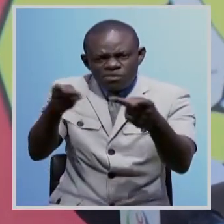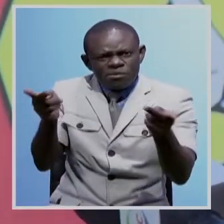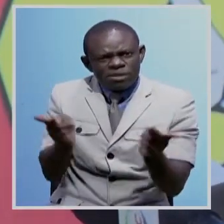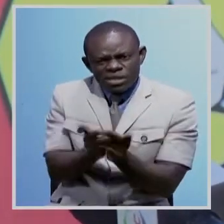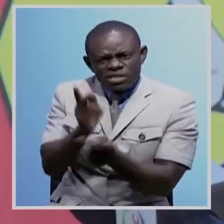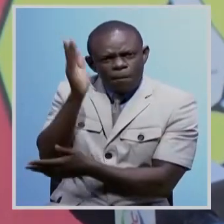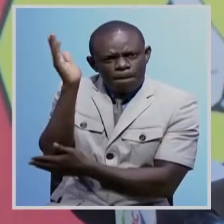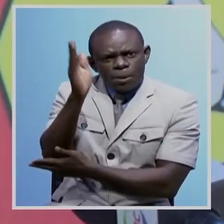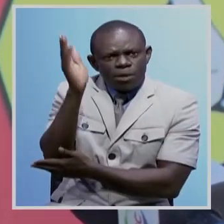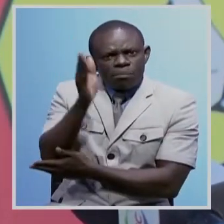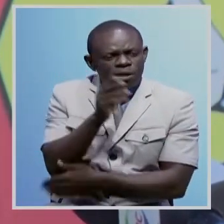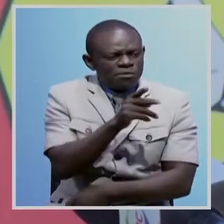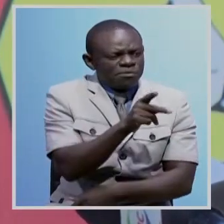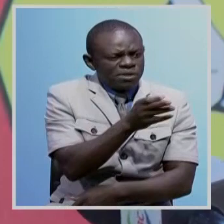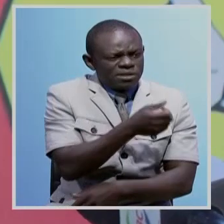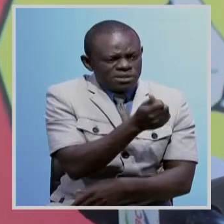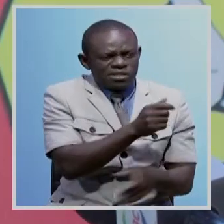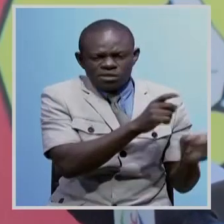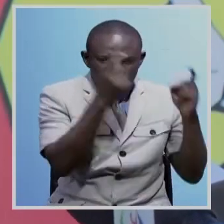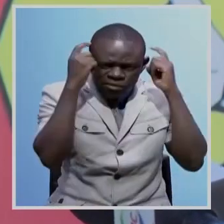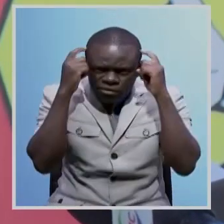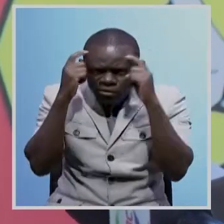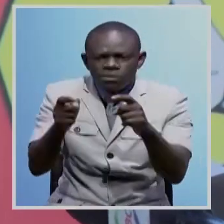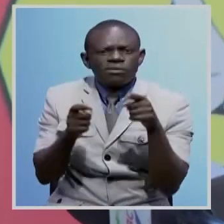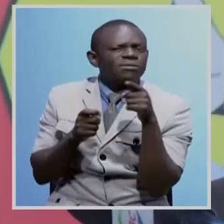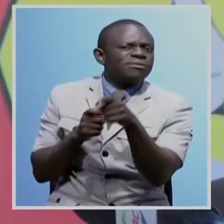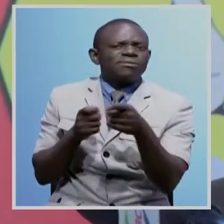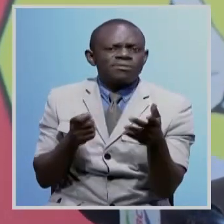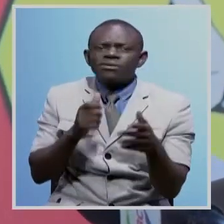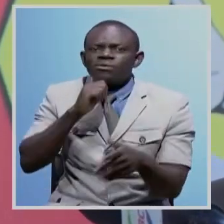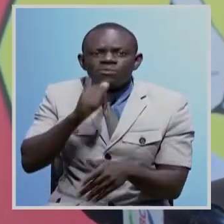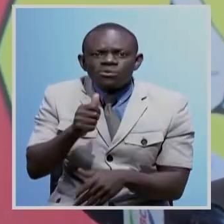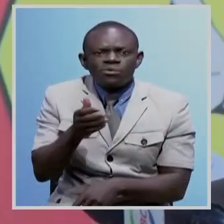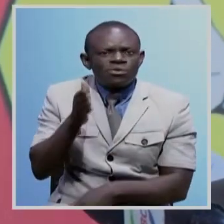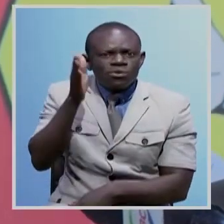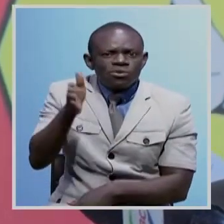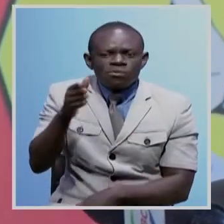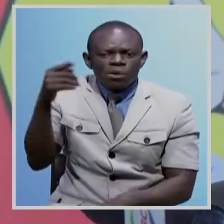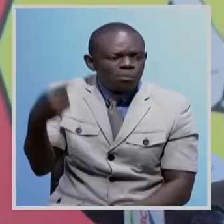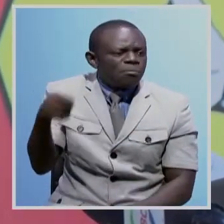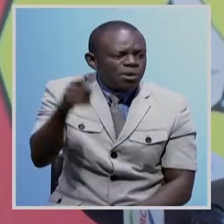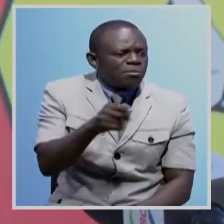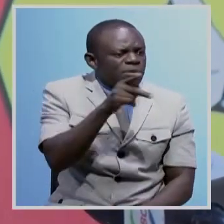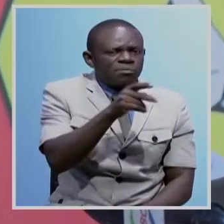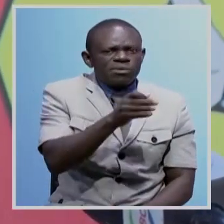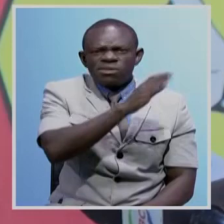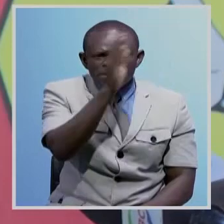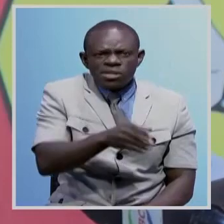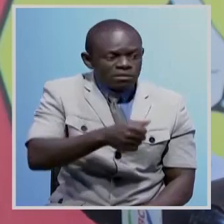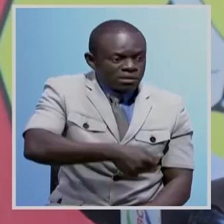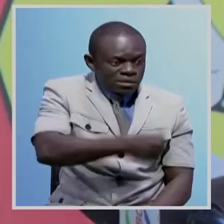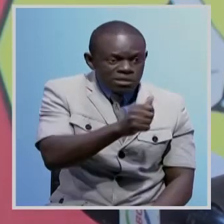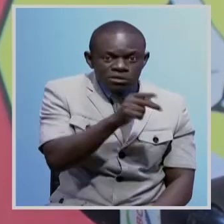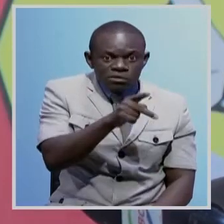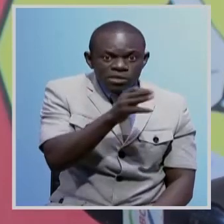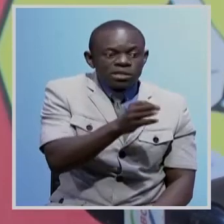holding roadshows? I thought we had agreed with the police. That's why we notified the police.